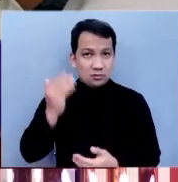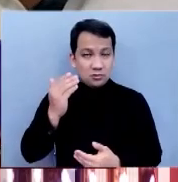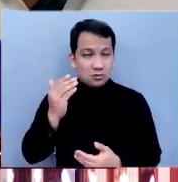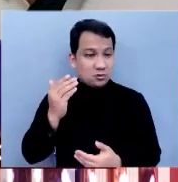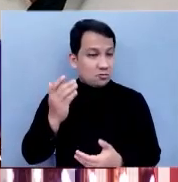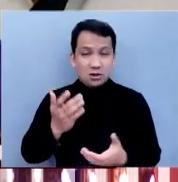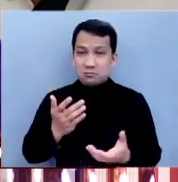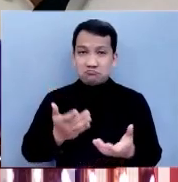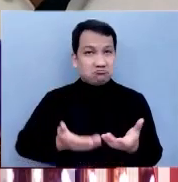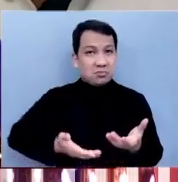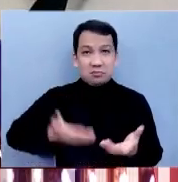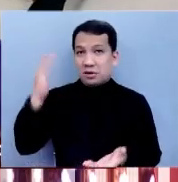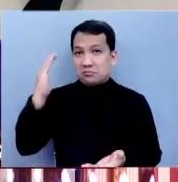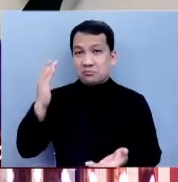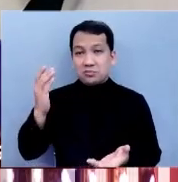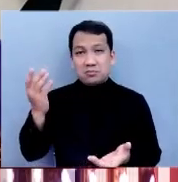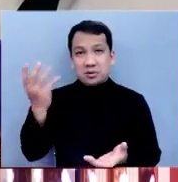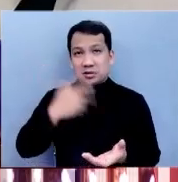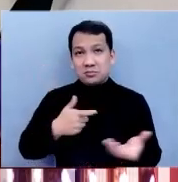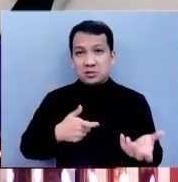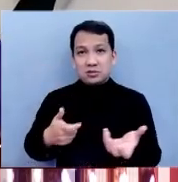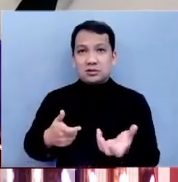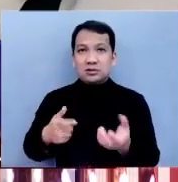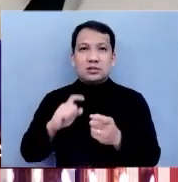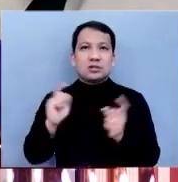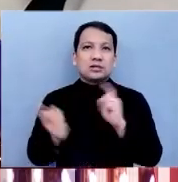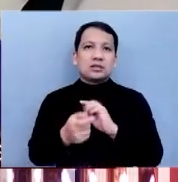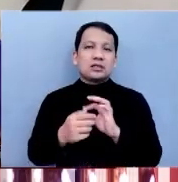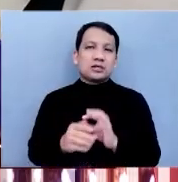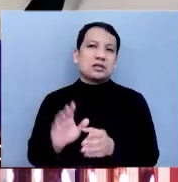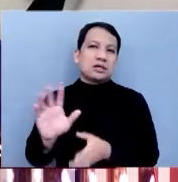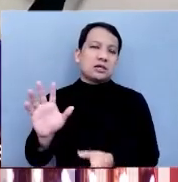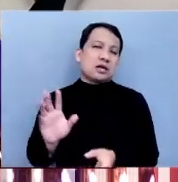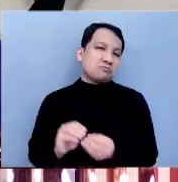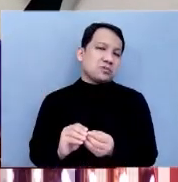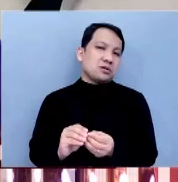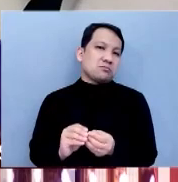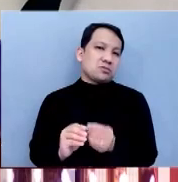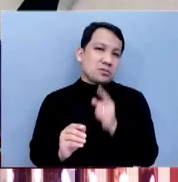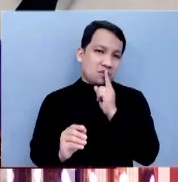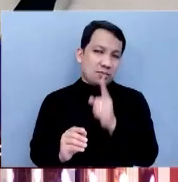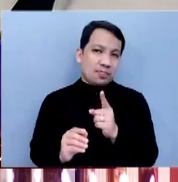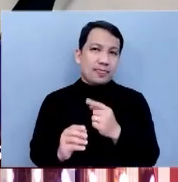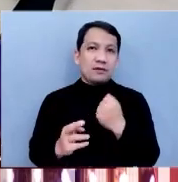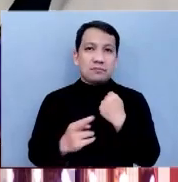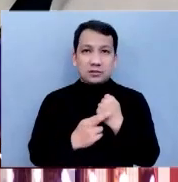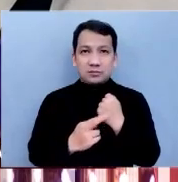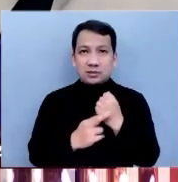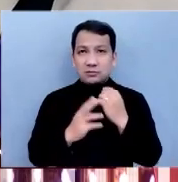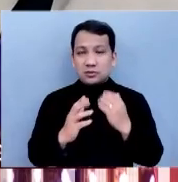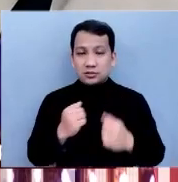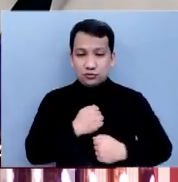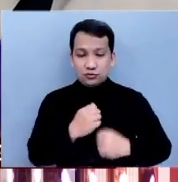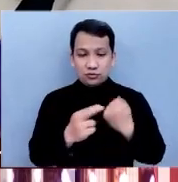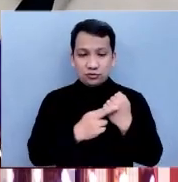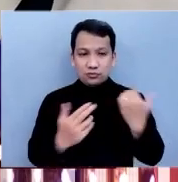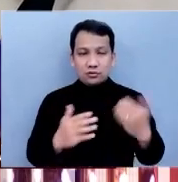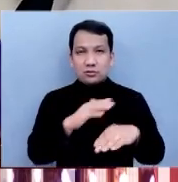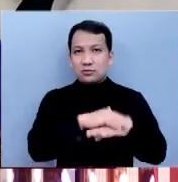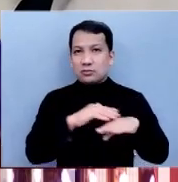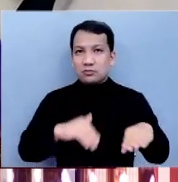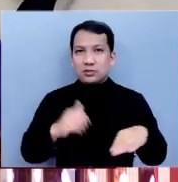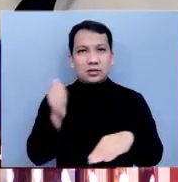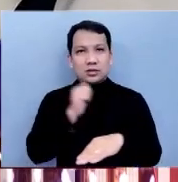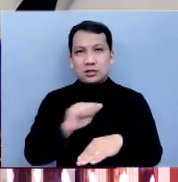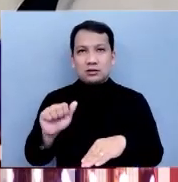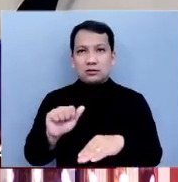to? Well, that changes the ballgame because being a reservist, he can be called to active duty